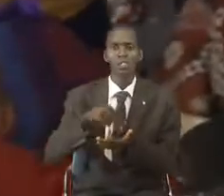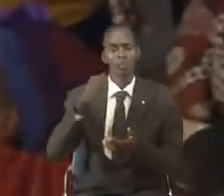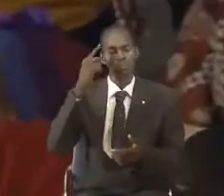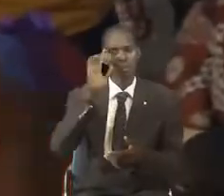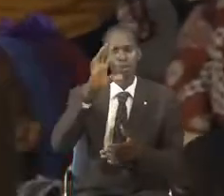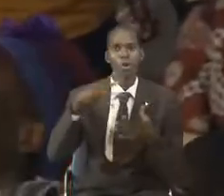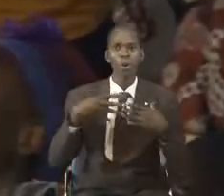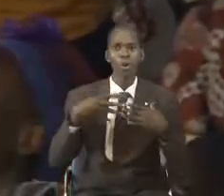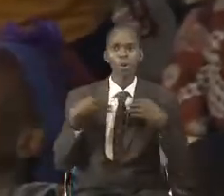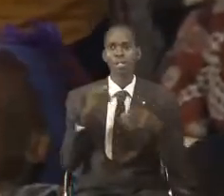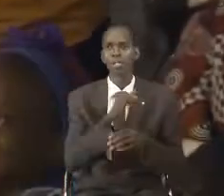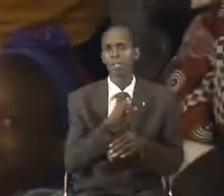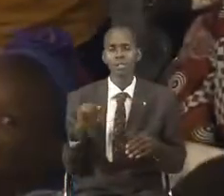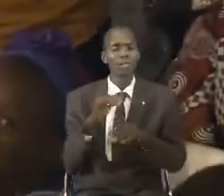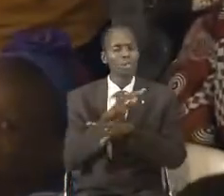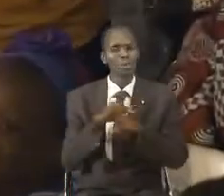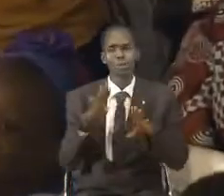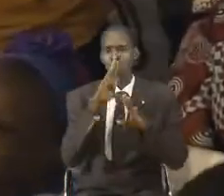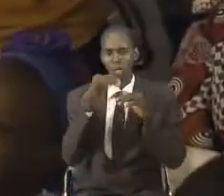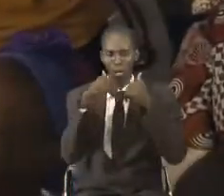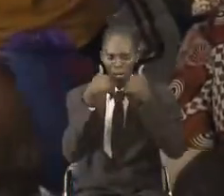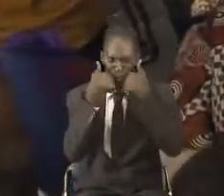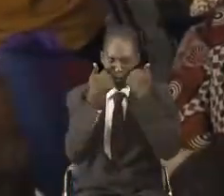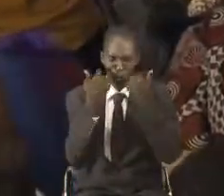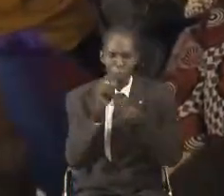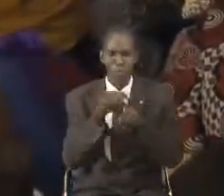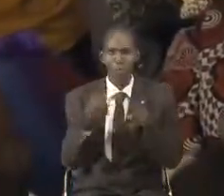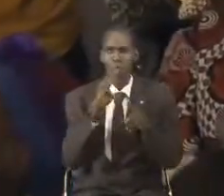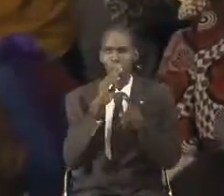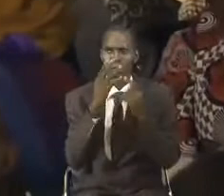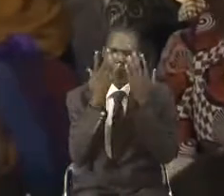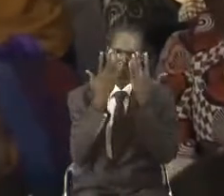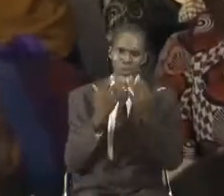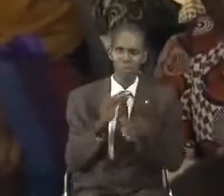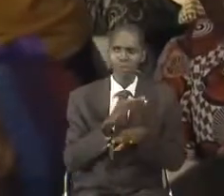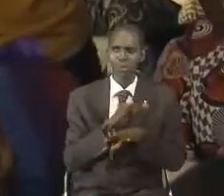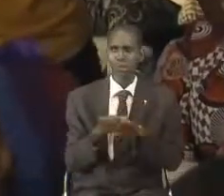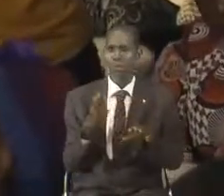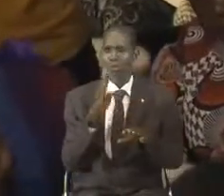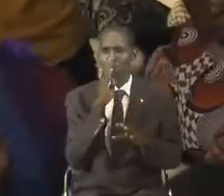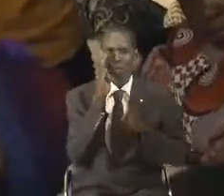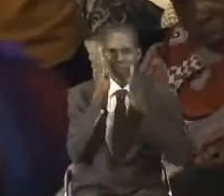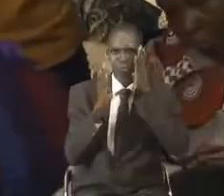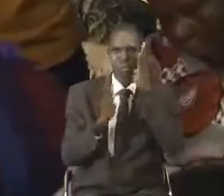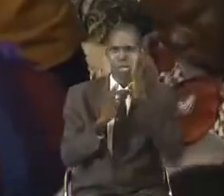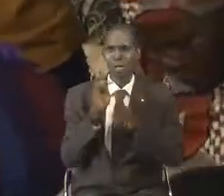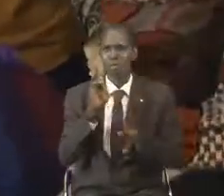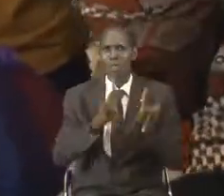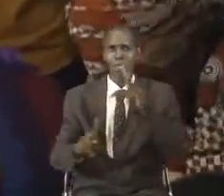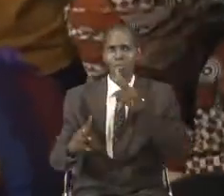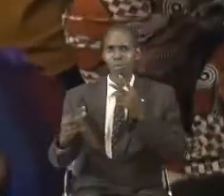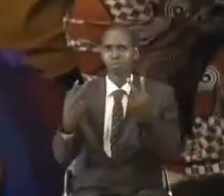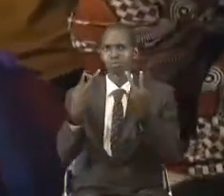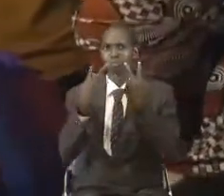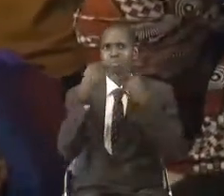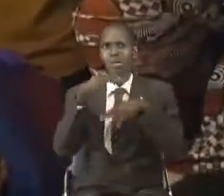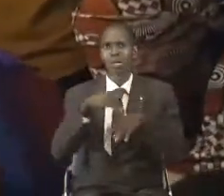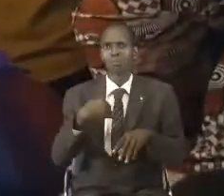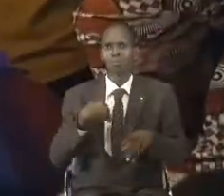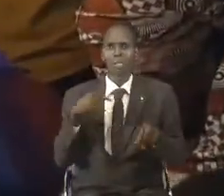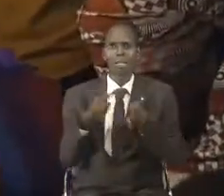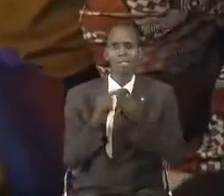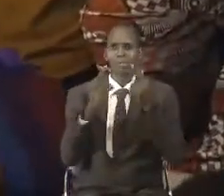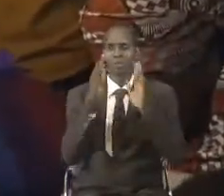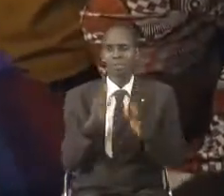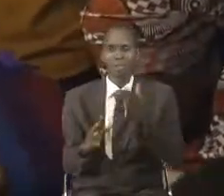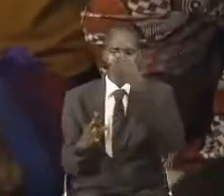salvation. Stand up for your healing. Stand up for your deliverance. Stand up for the joy. Stand up for the love